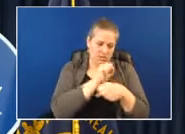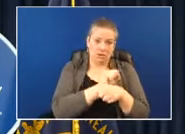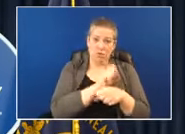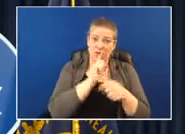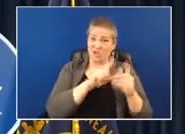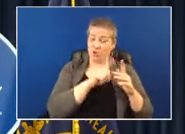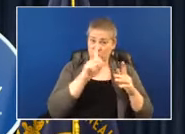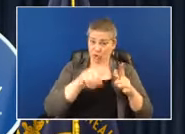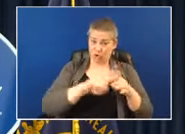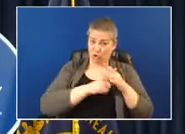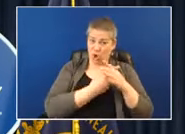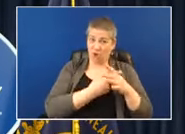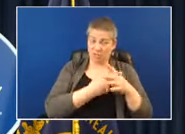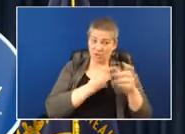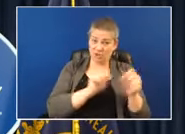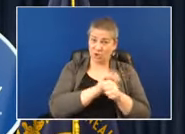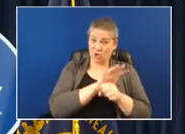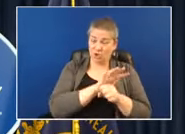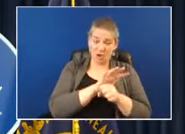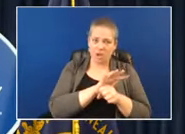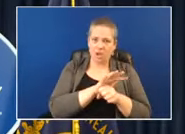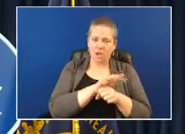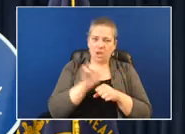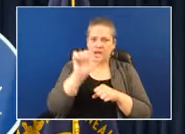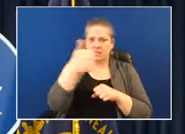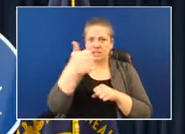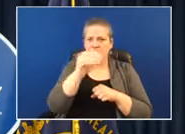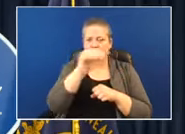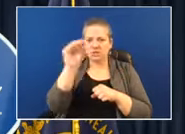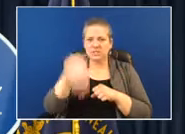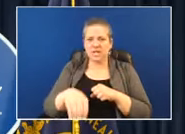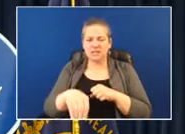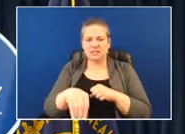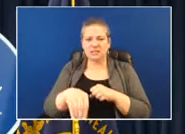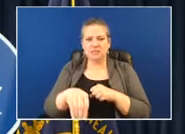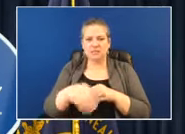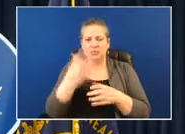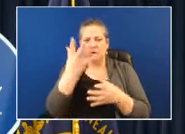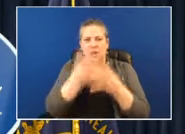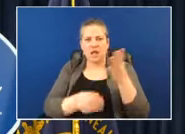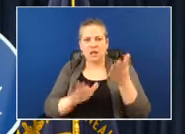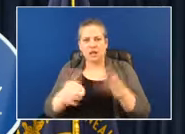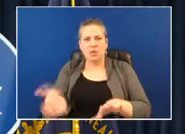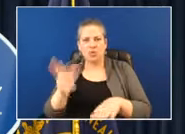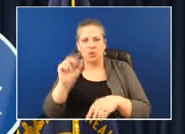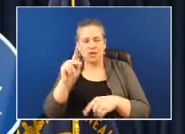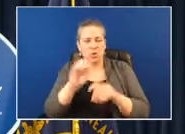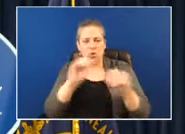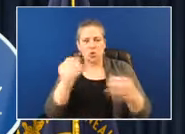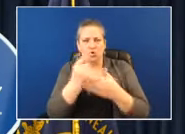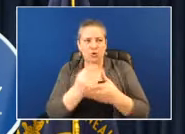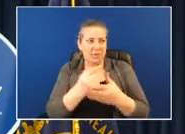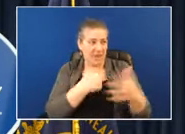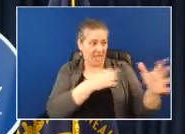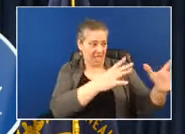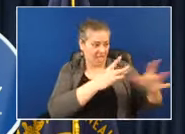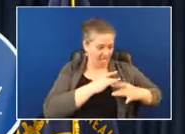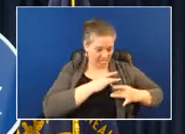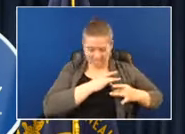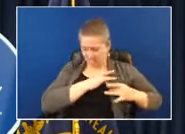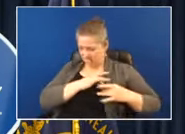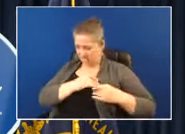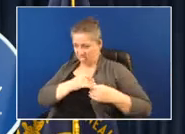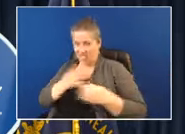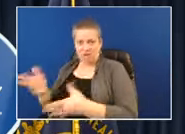had almost a 10% mortality rate in some places. We didn't have treatments. And you could bring it home to your family and put them at